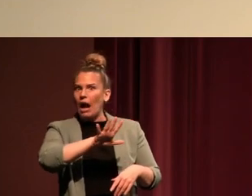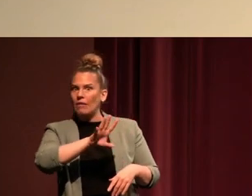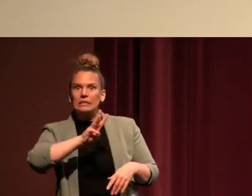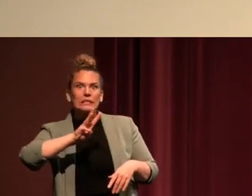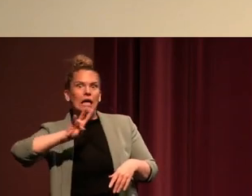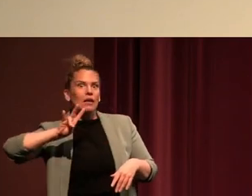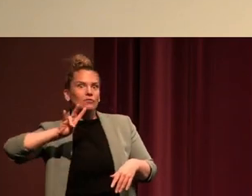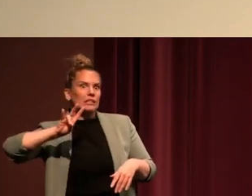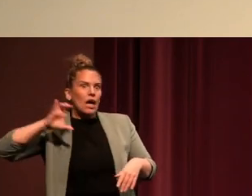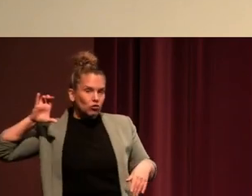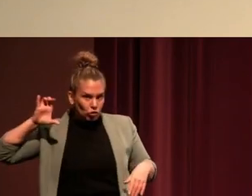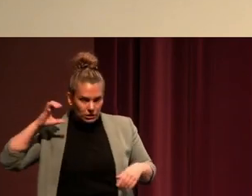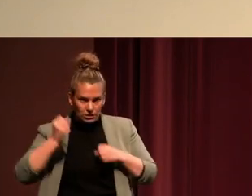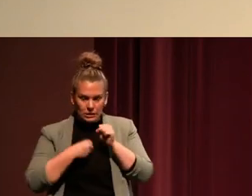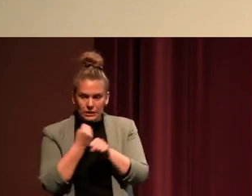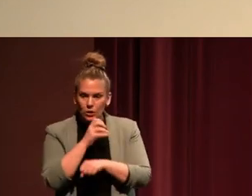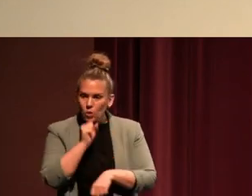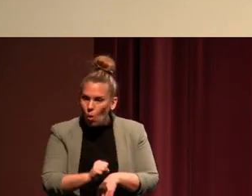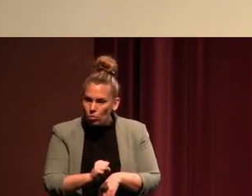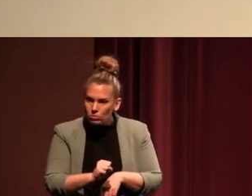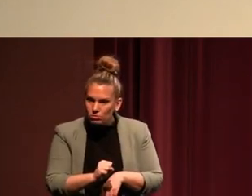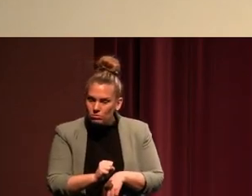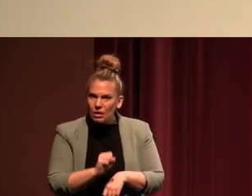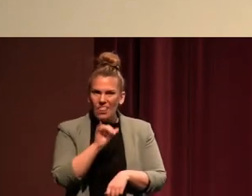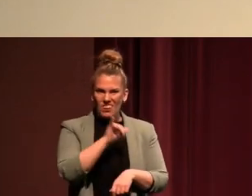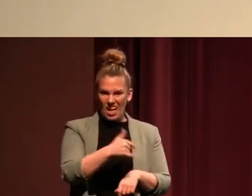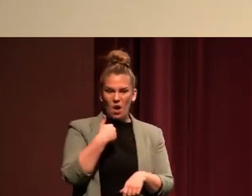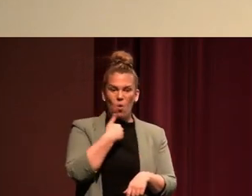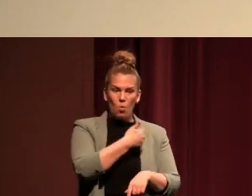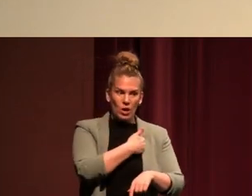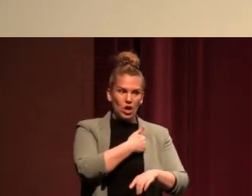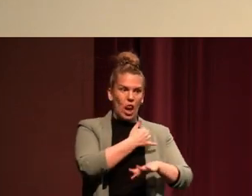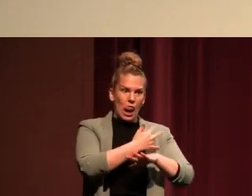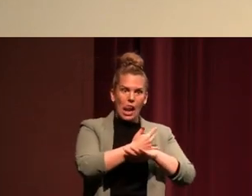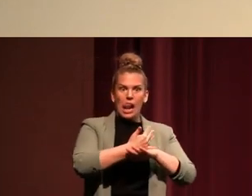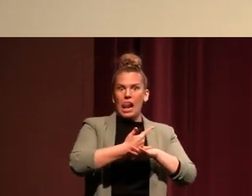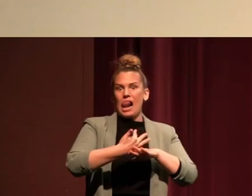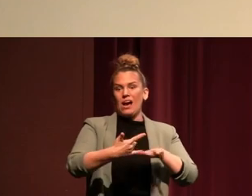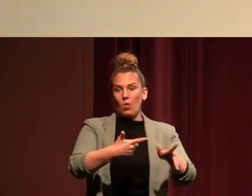300, 400, 500, 600, 700 years old, and that we're losing at a far faster rate than they can be replaced.